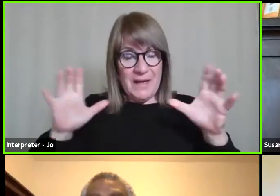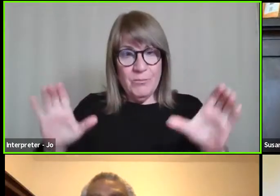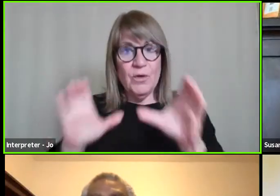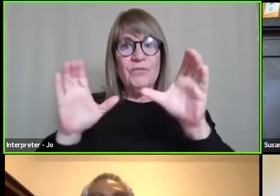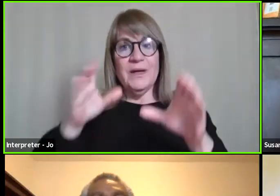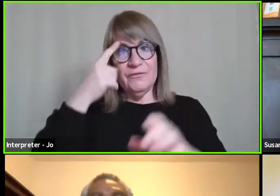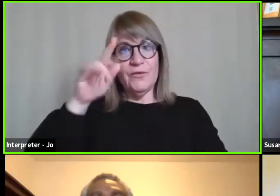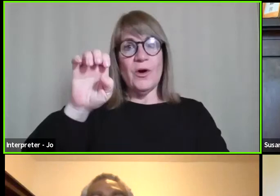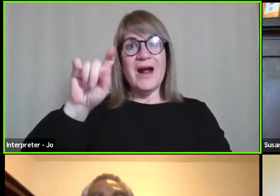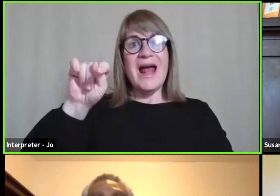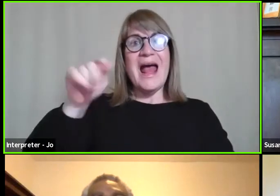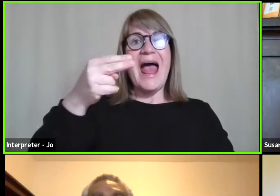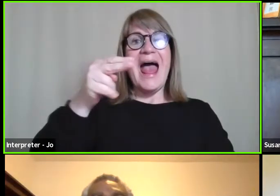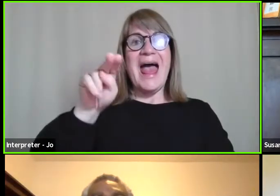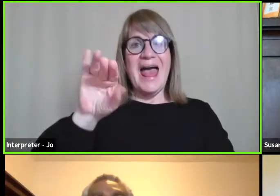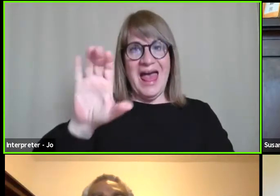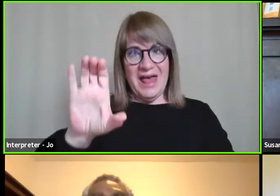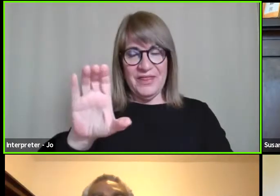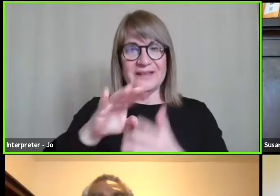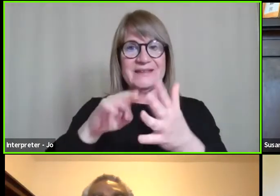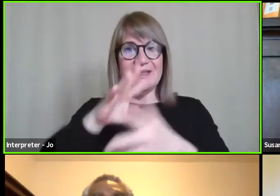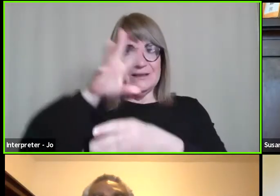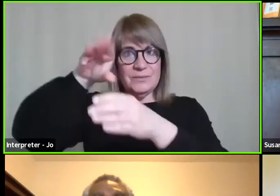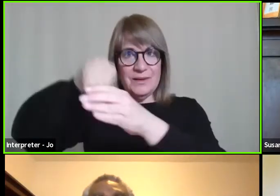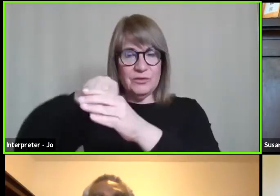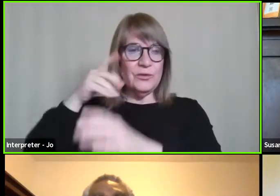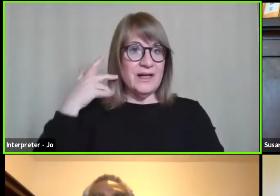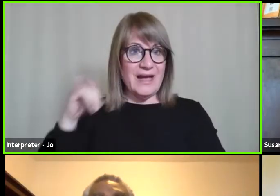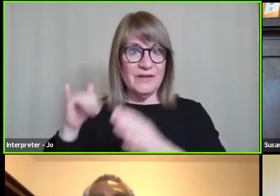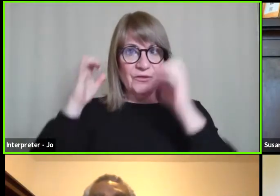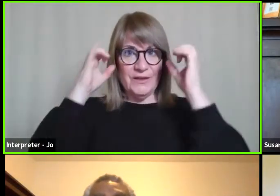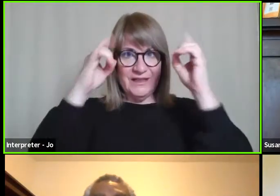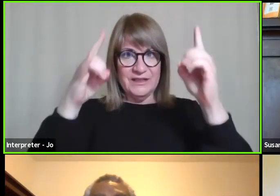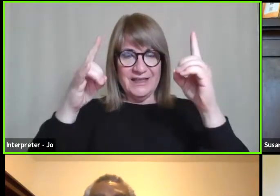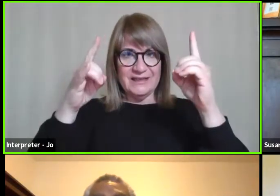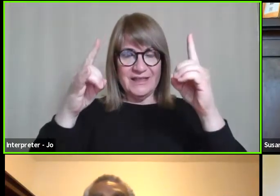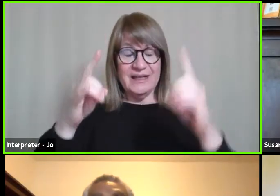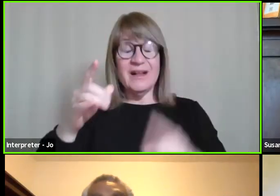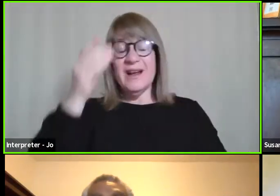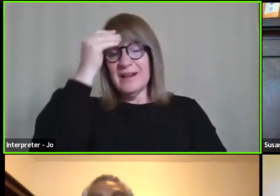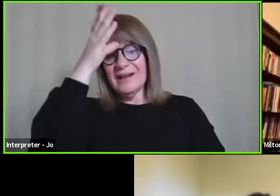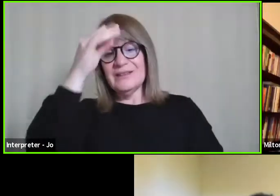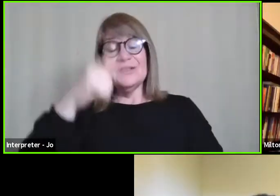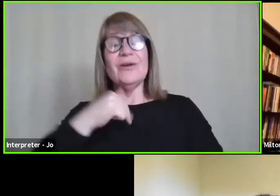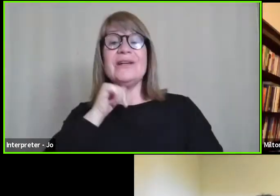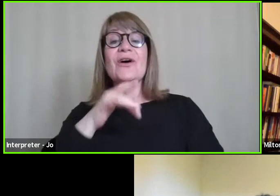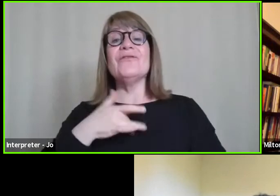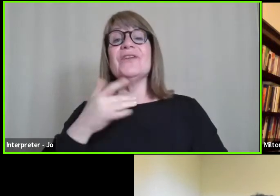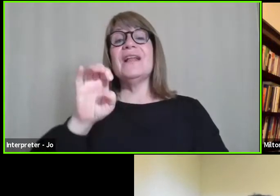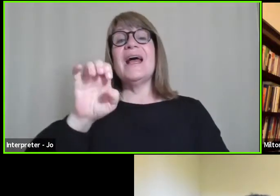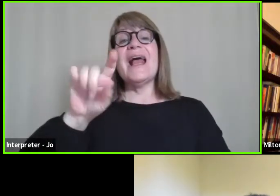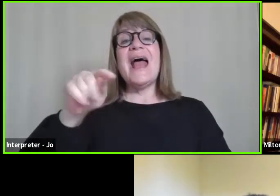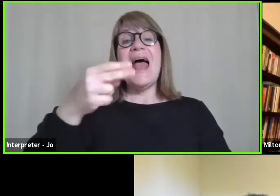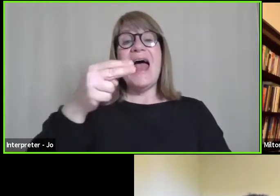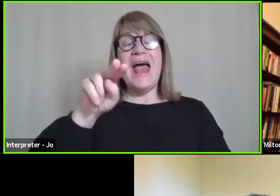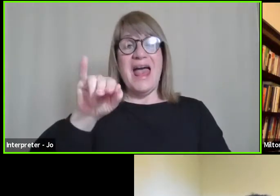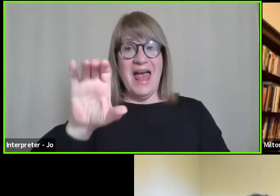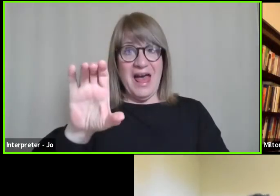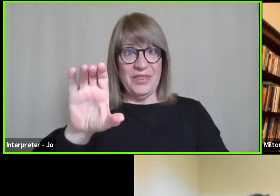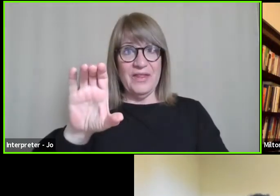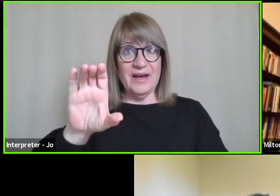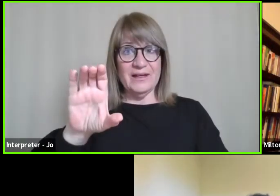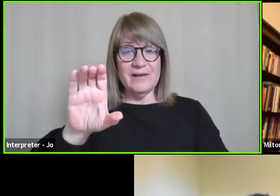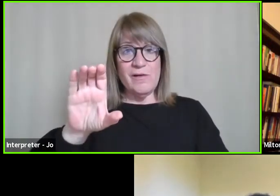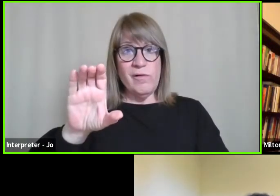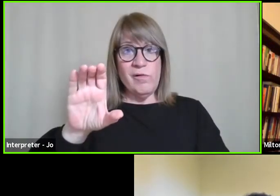now i want to be clear i don't think that ethnic studies should be a place where these interrogations are sort of situated or ghettoized for lack of a